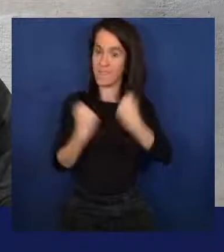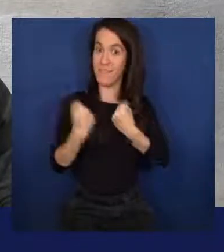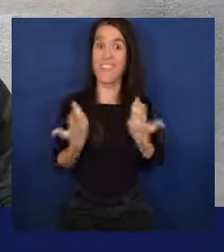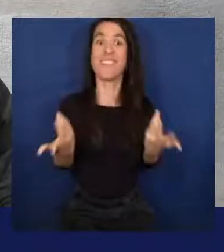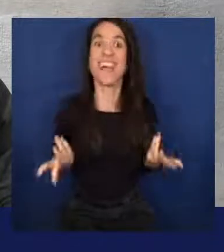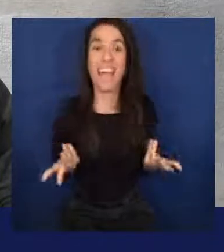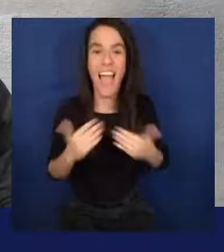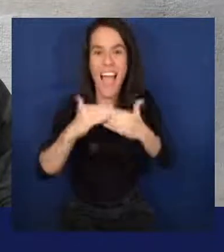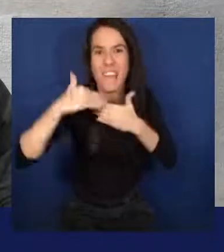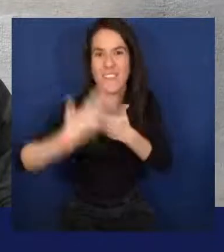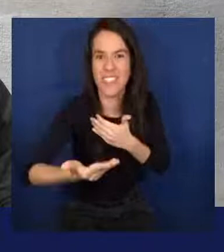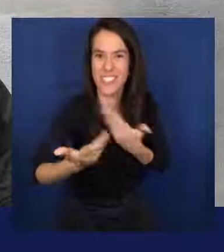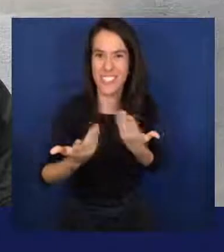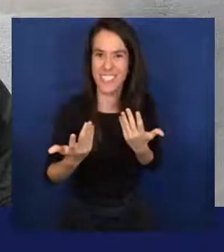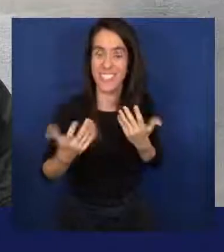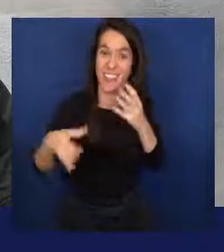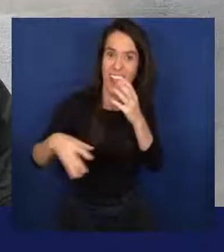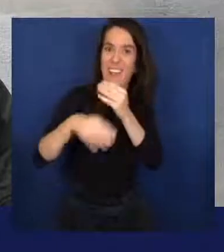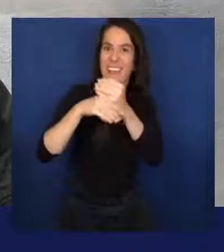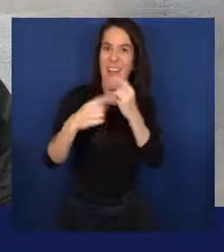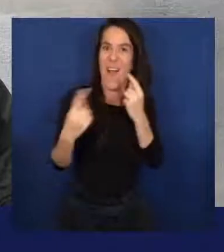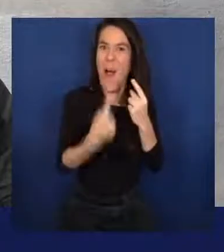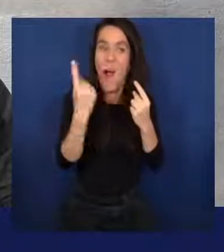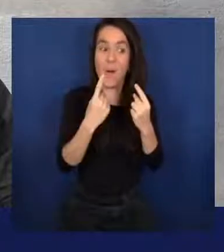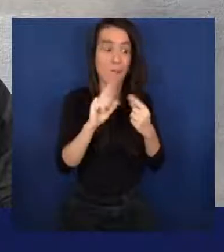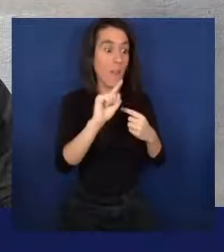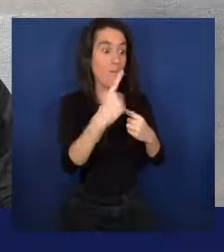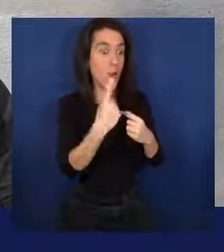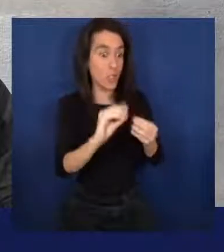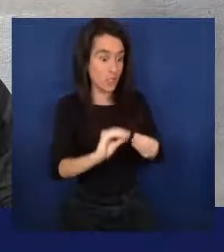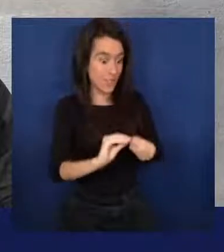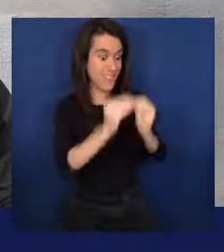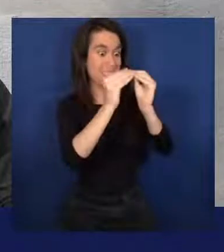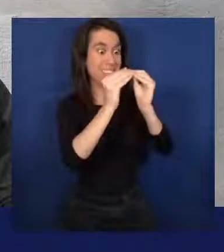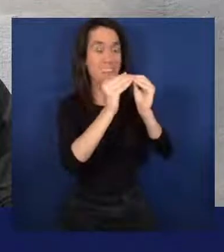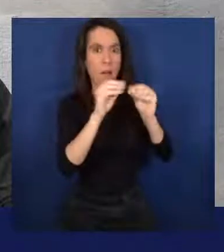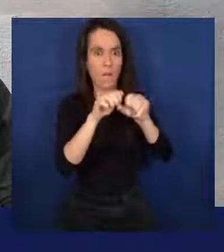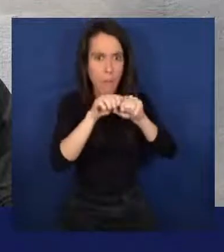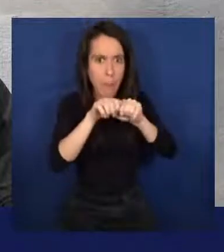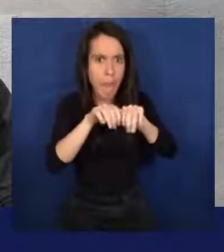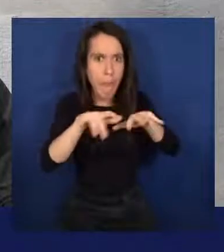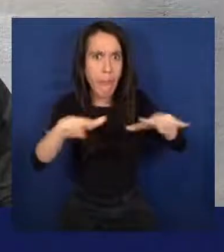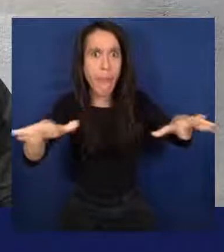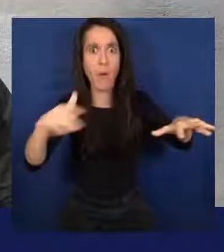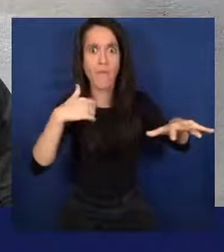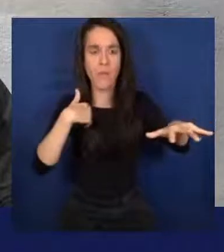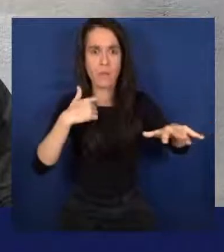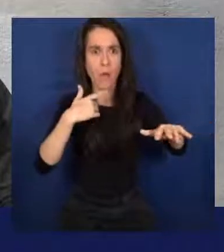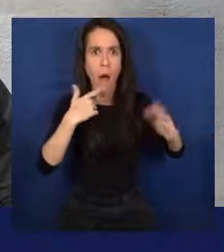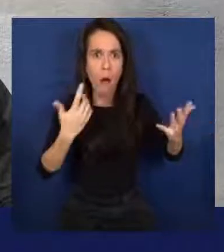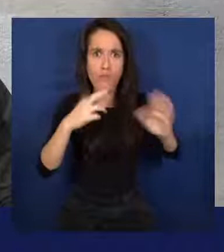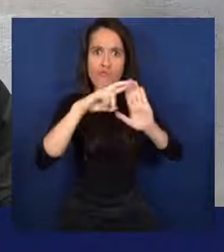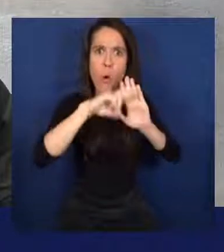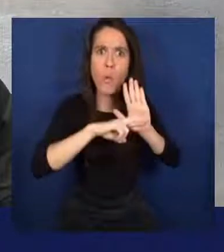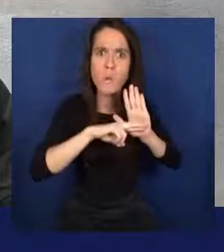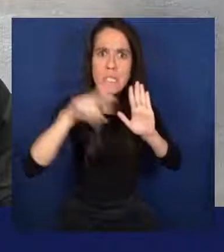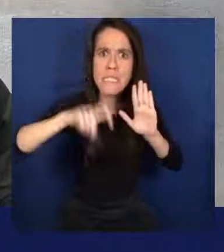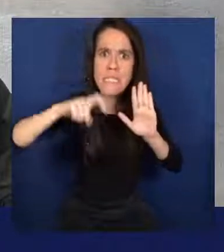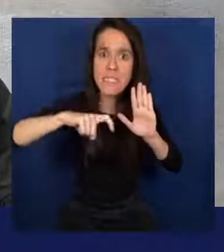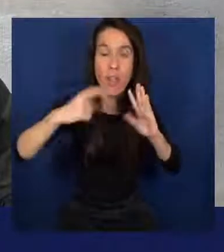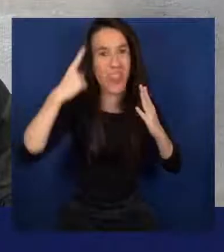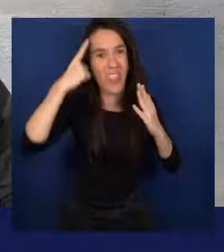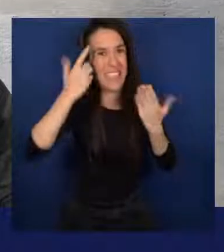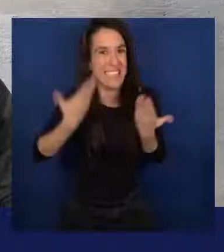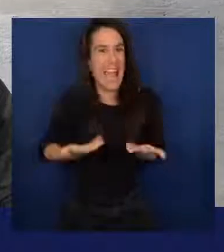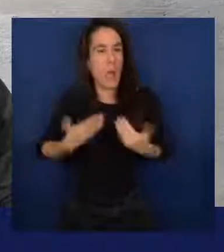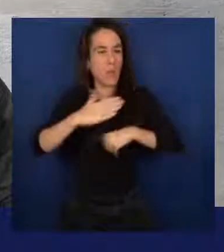Like, all of those things emerge with the expansion of something. So I do think we've hit a critical point where we have so much